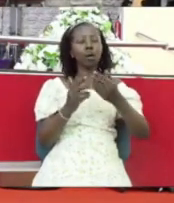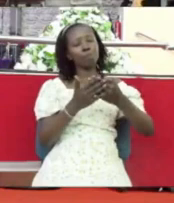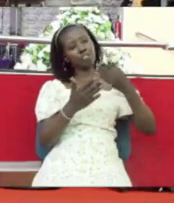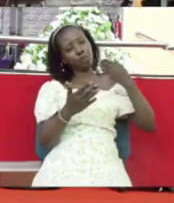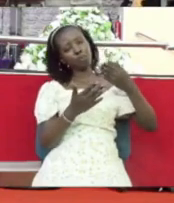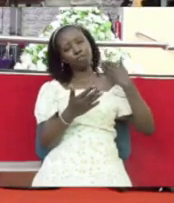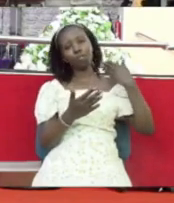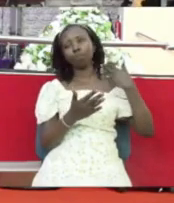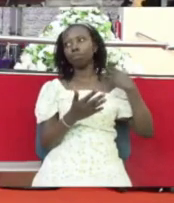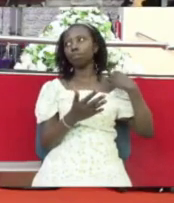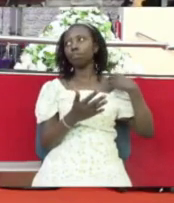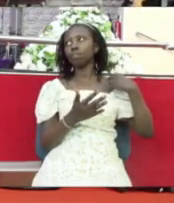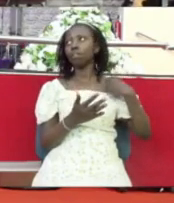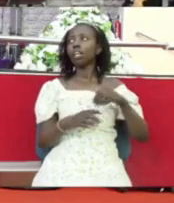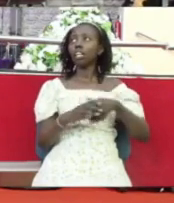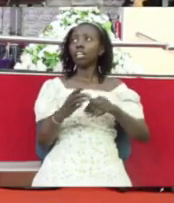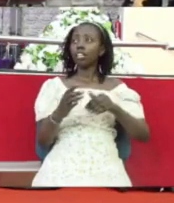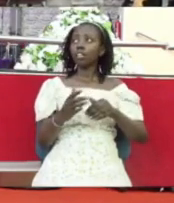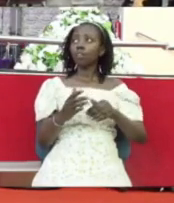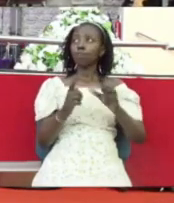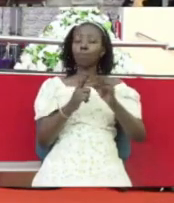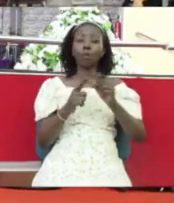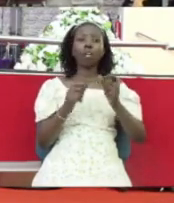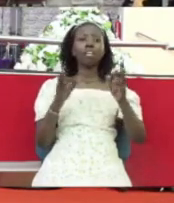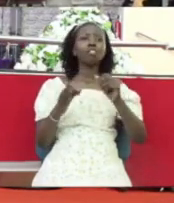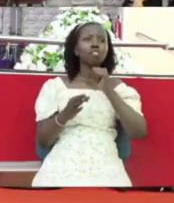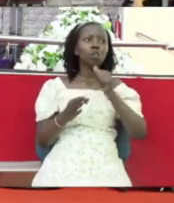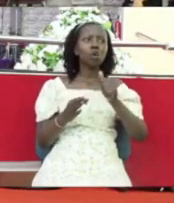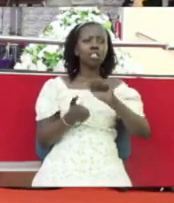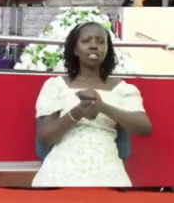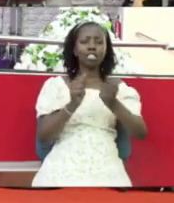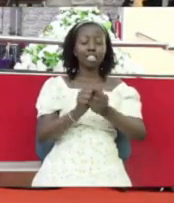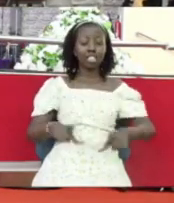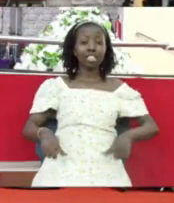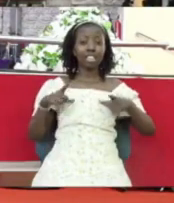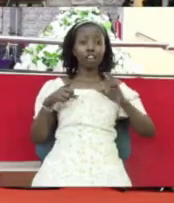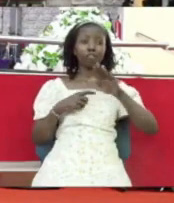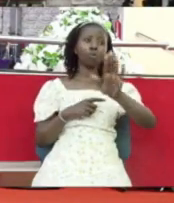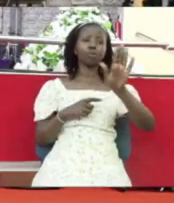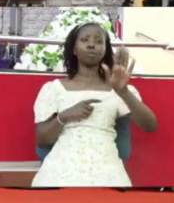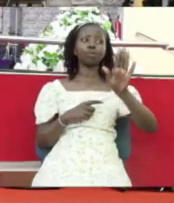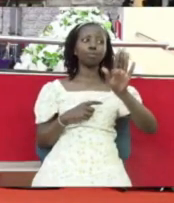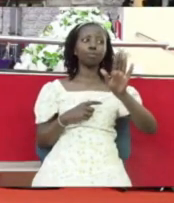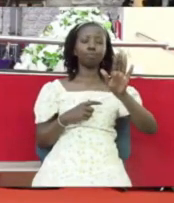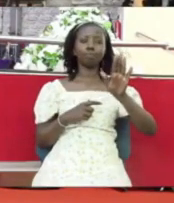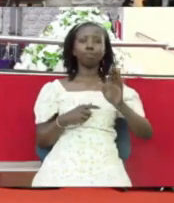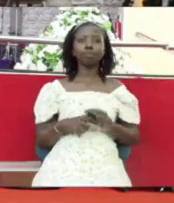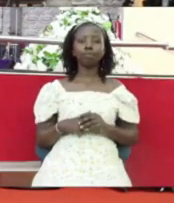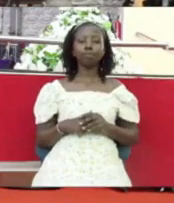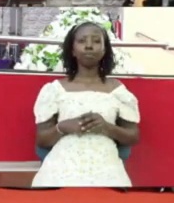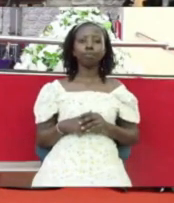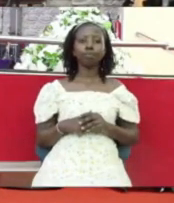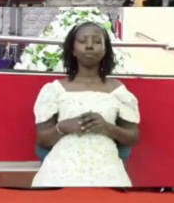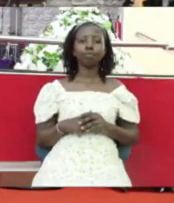wa Warumi. If the gospel that we have received is not affecting the way we do life, kama ile injili tumepokea haiguzi maisha yetu vile